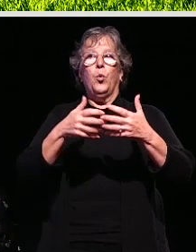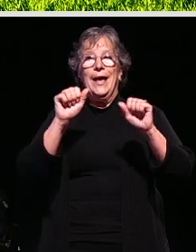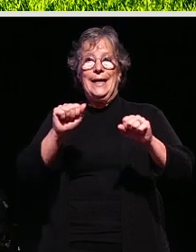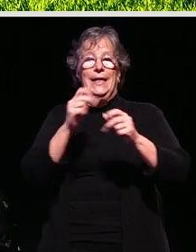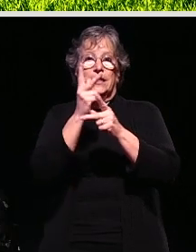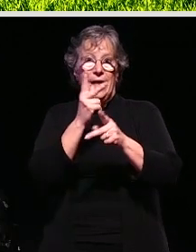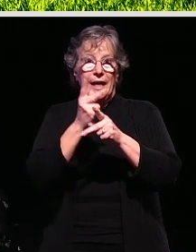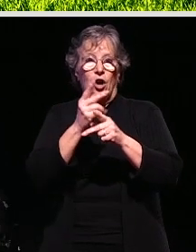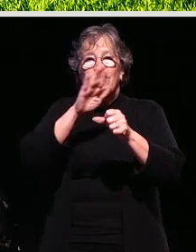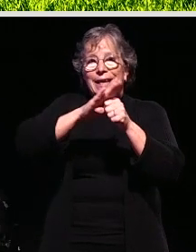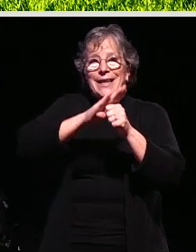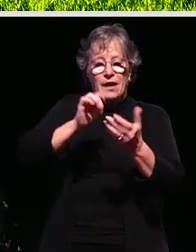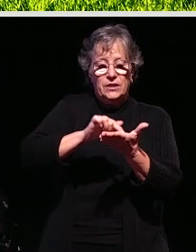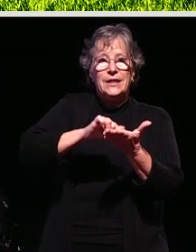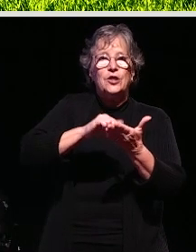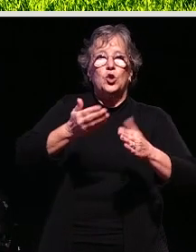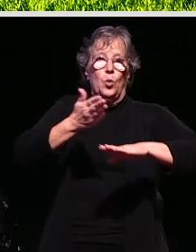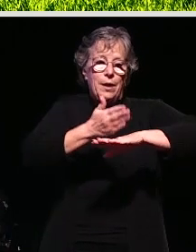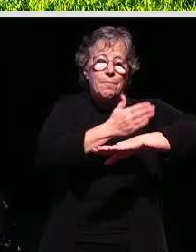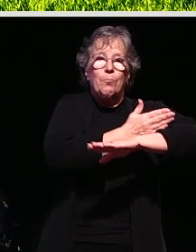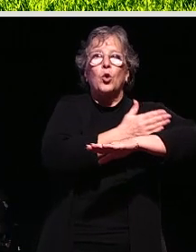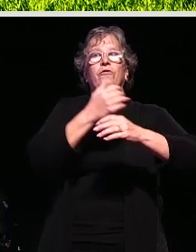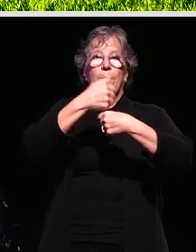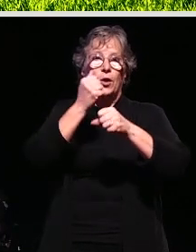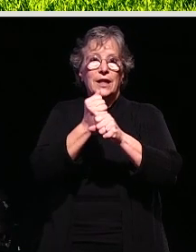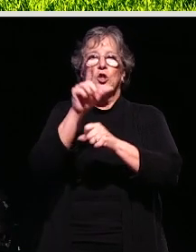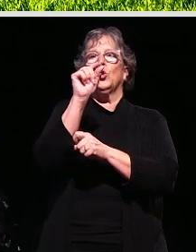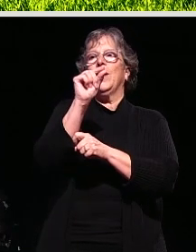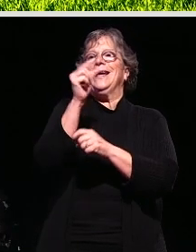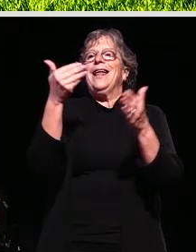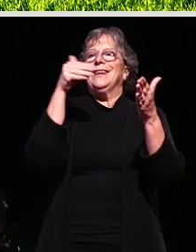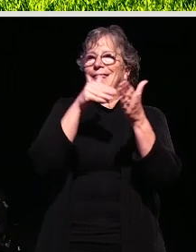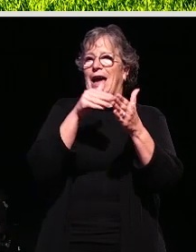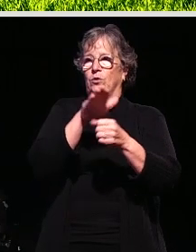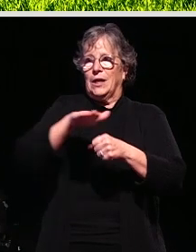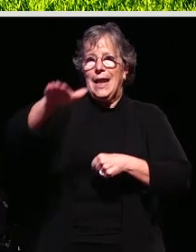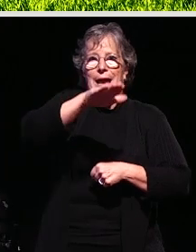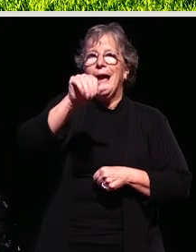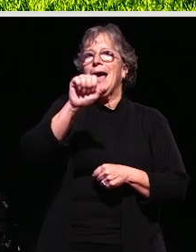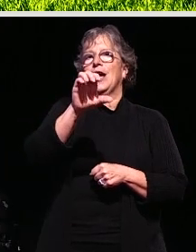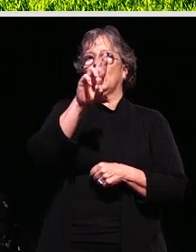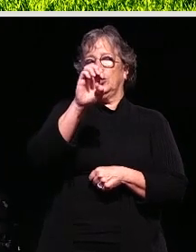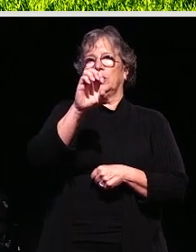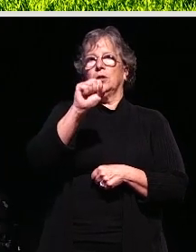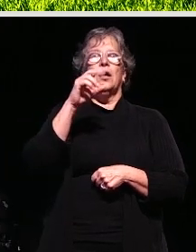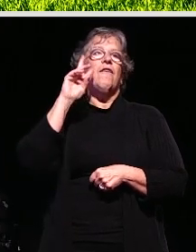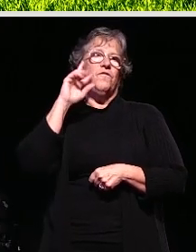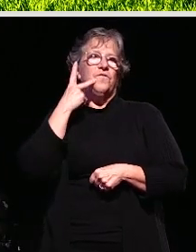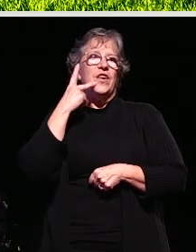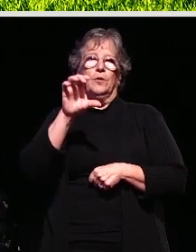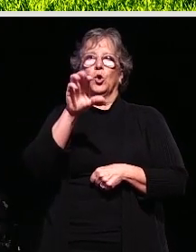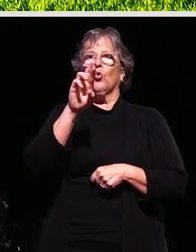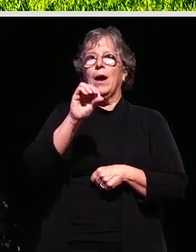enough seeds to be able to improve production on 20,000 acres of vegetable crops based on their